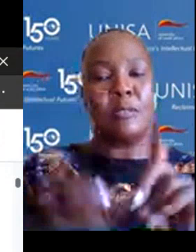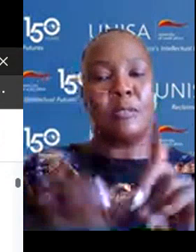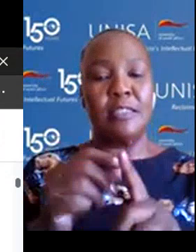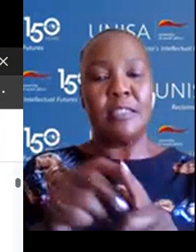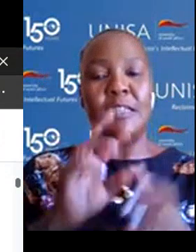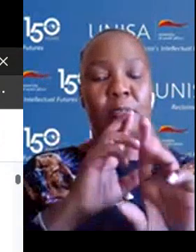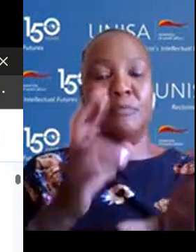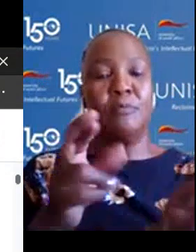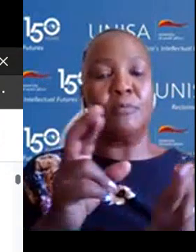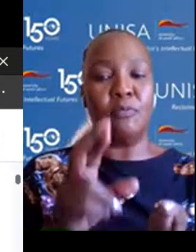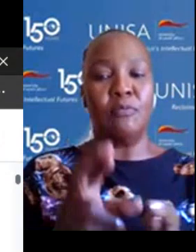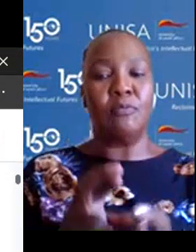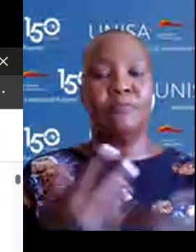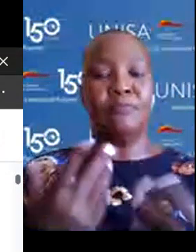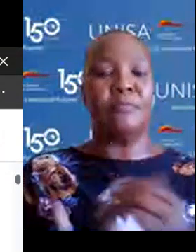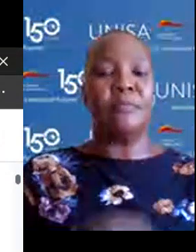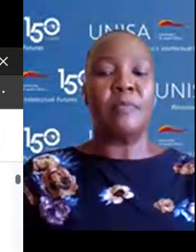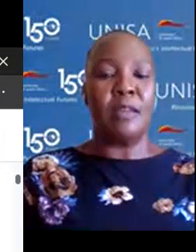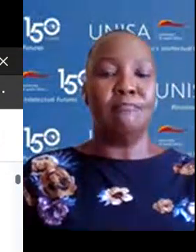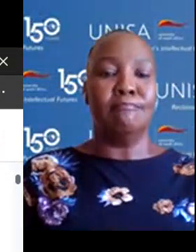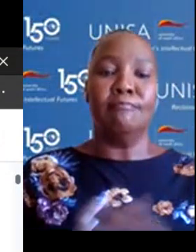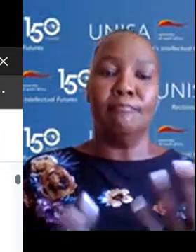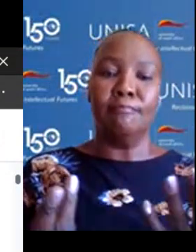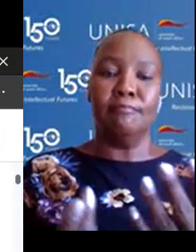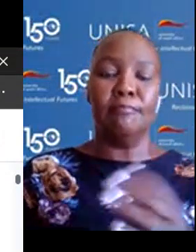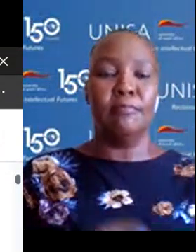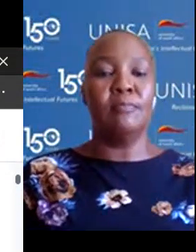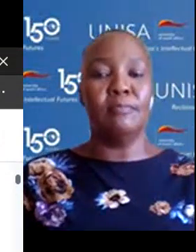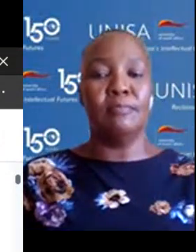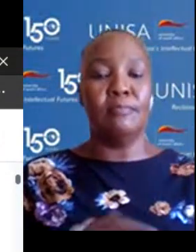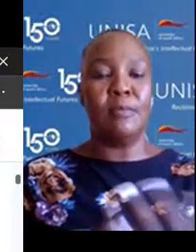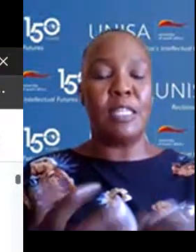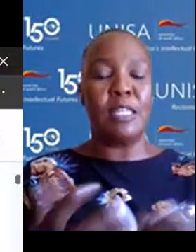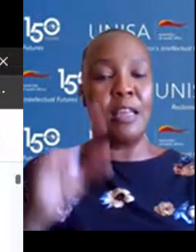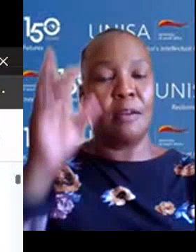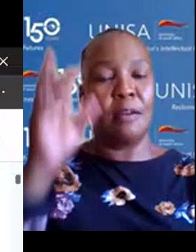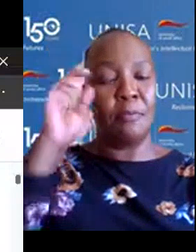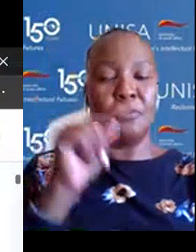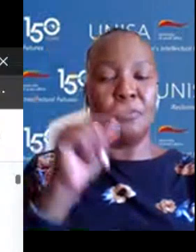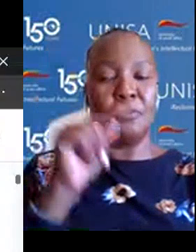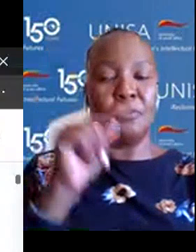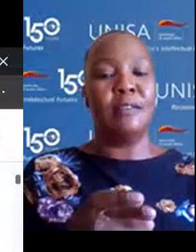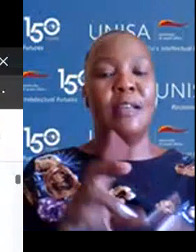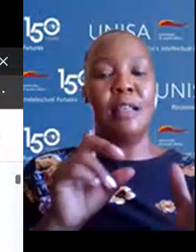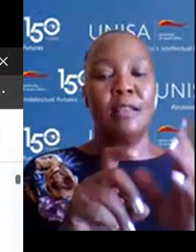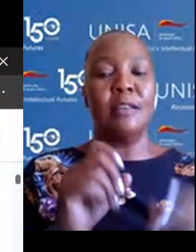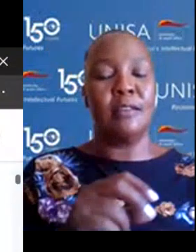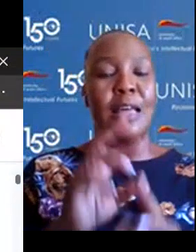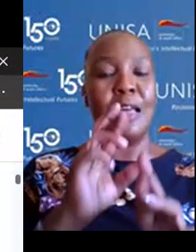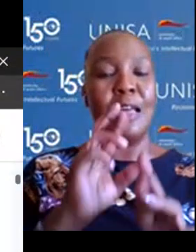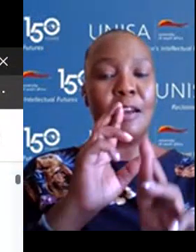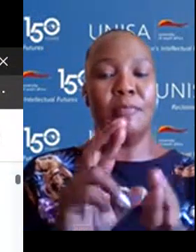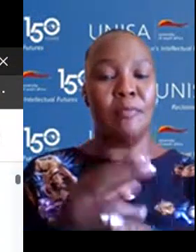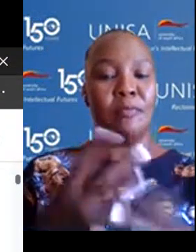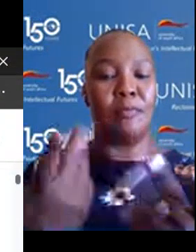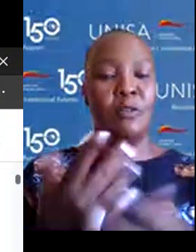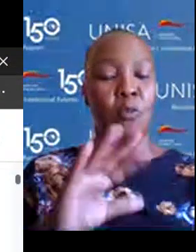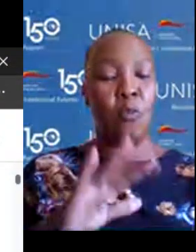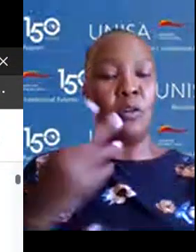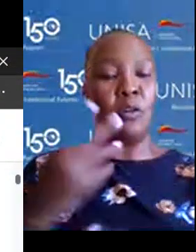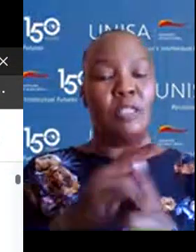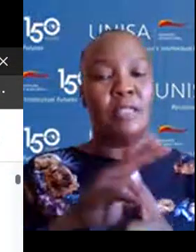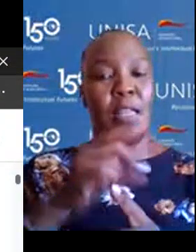to them only. So yeah, so just remember that. So click on reply right up here. And we really want to see by next